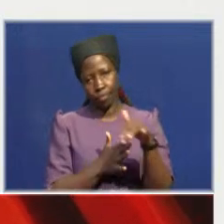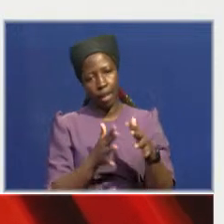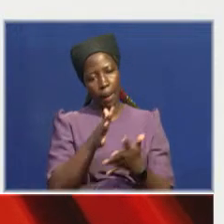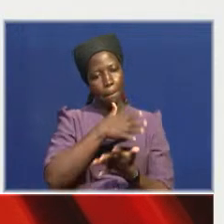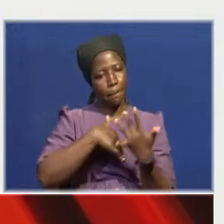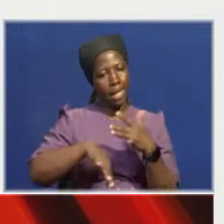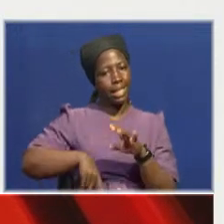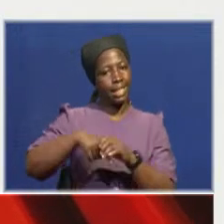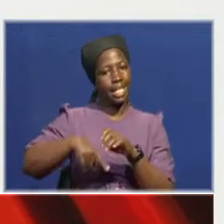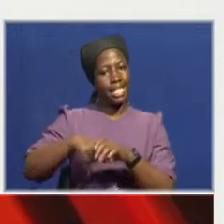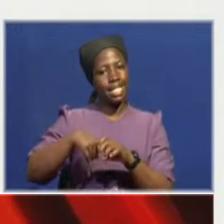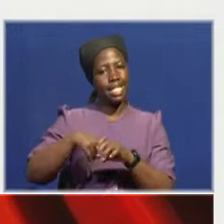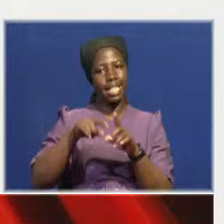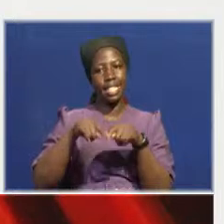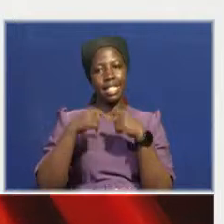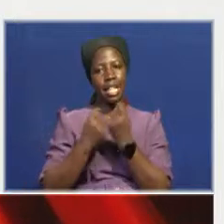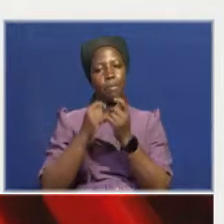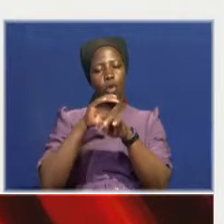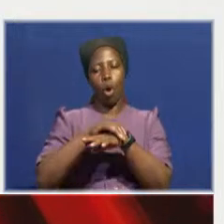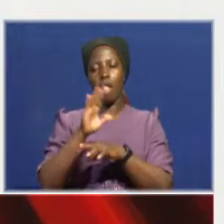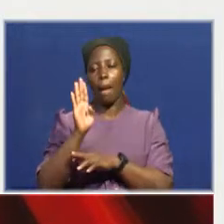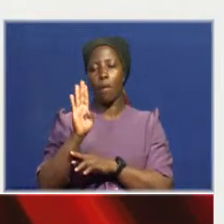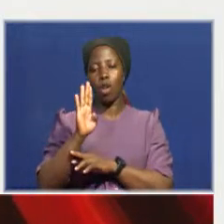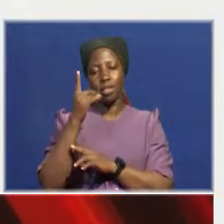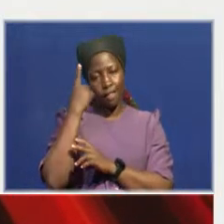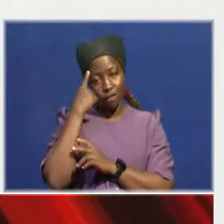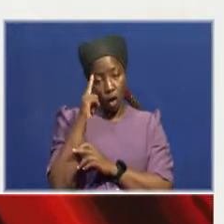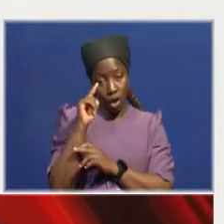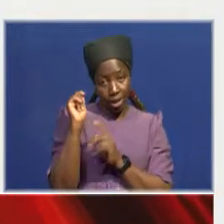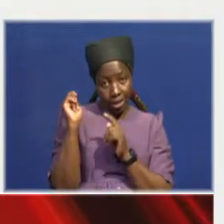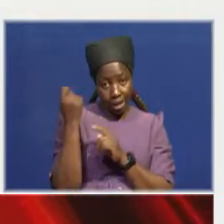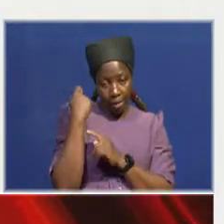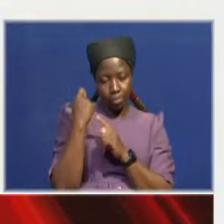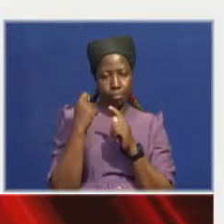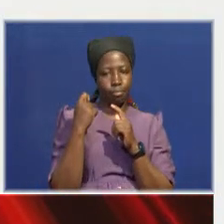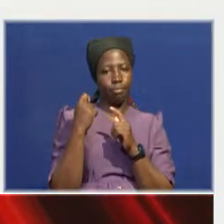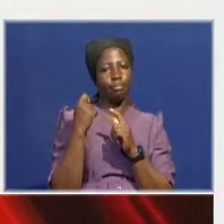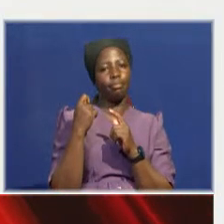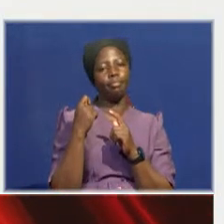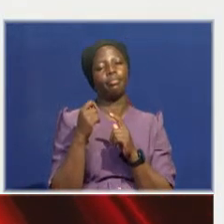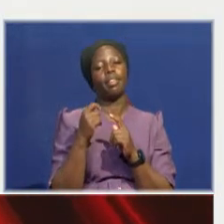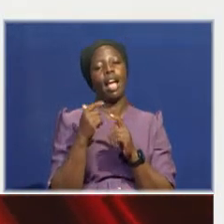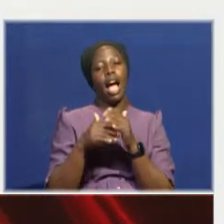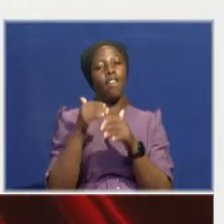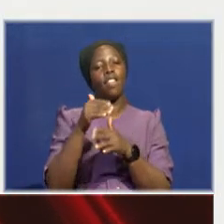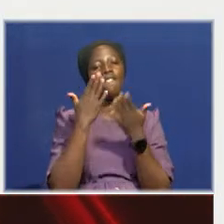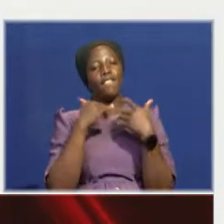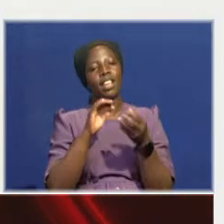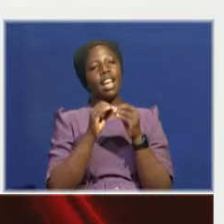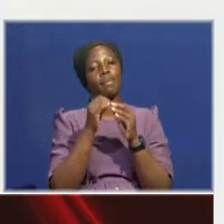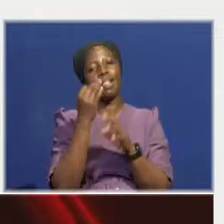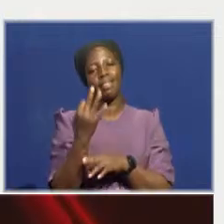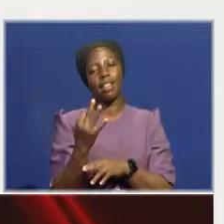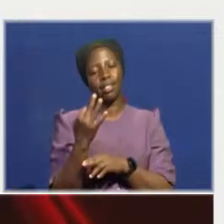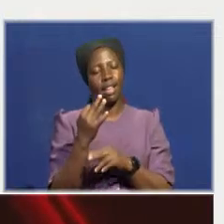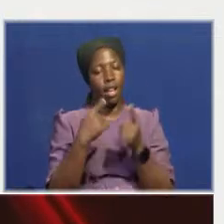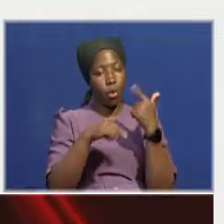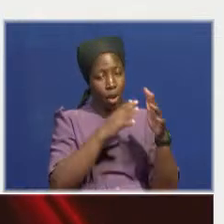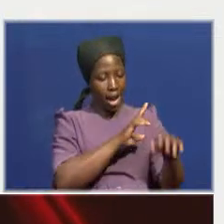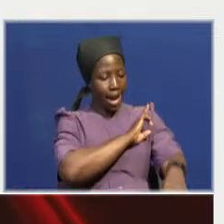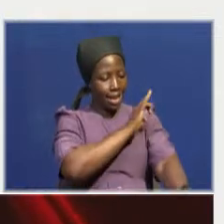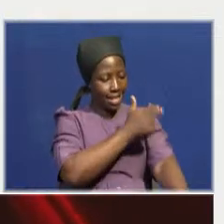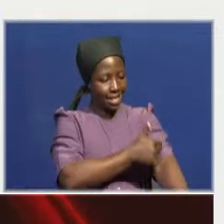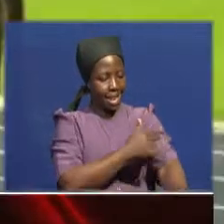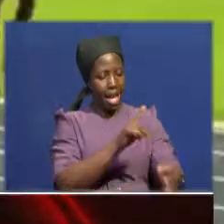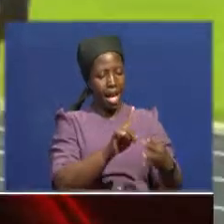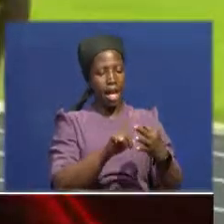relay team also bagged a bronze for Team Kenya after finishing third in the final behind winners Nigeria and